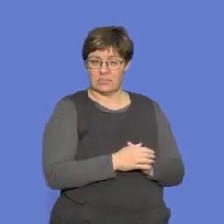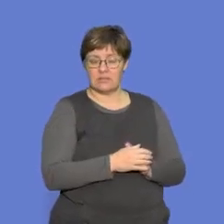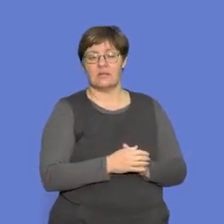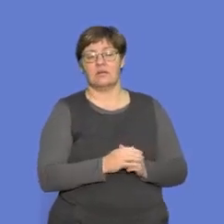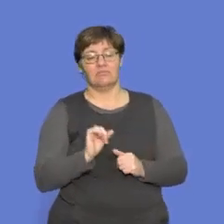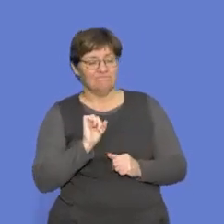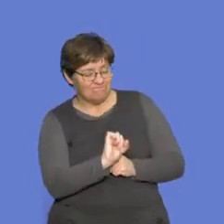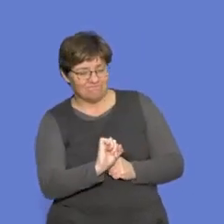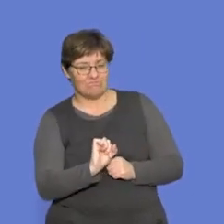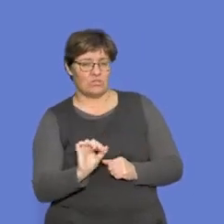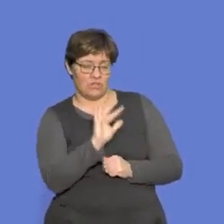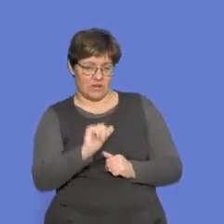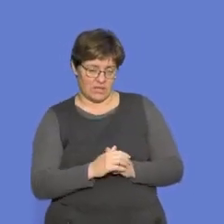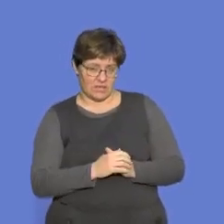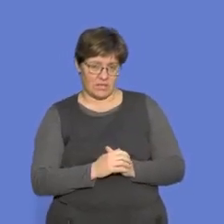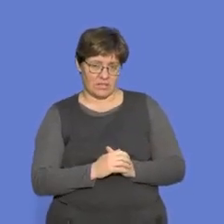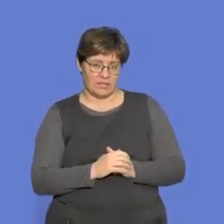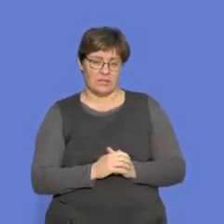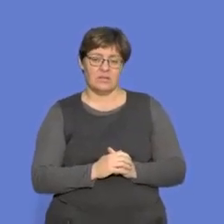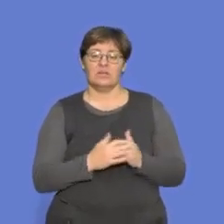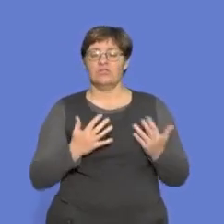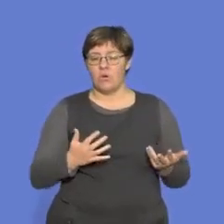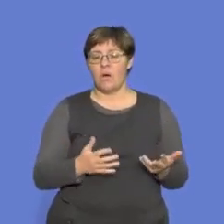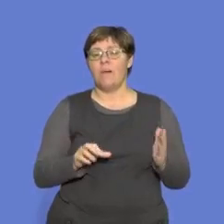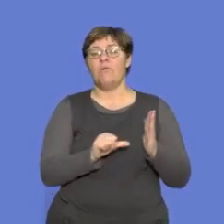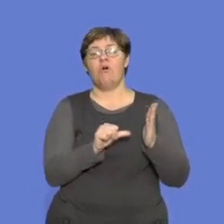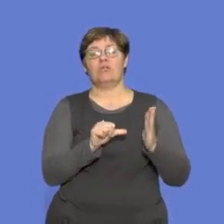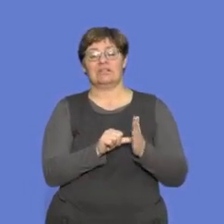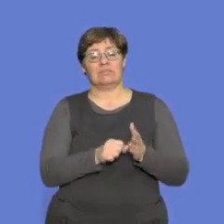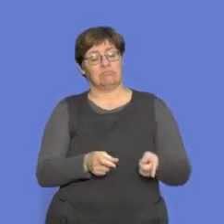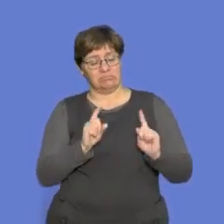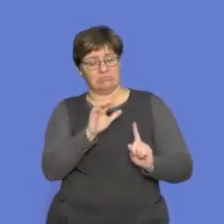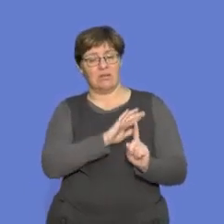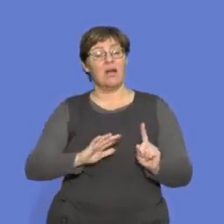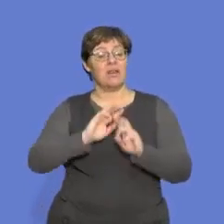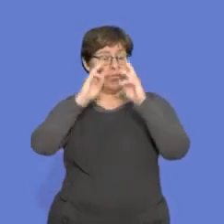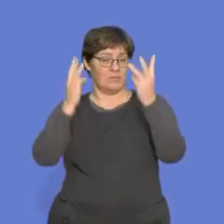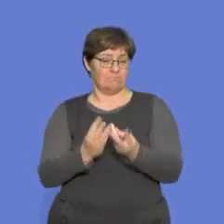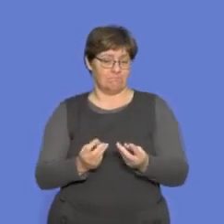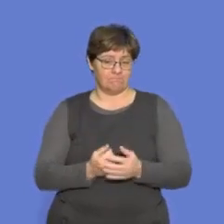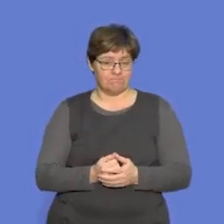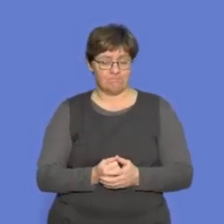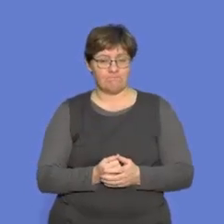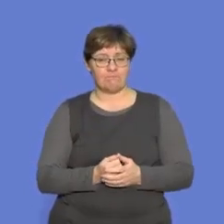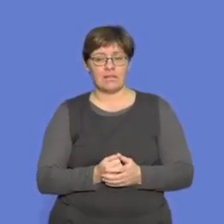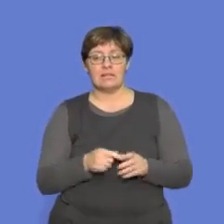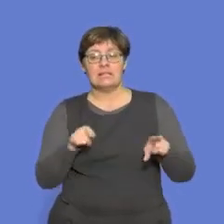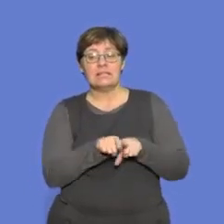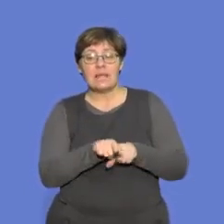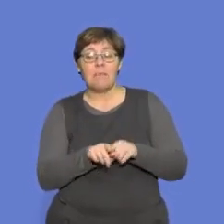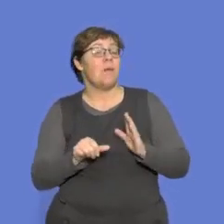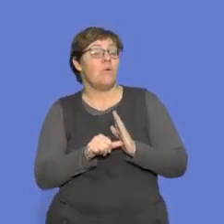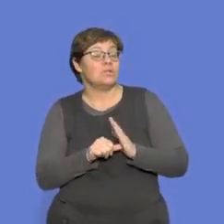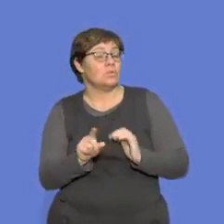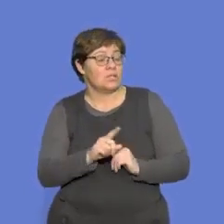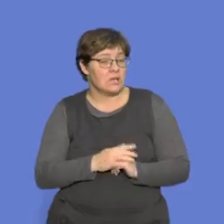So this makes it a significantly important hotspot globally. What's also important for us to recognize is that we